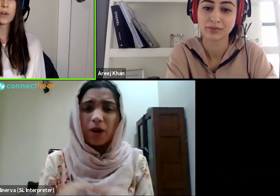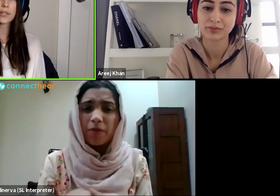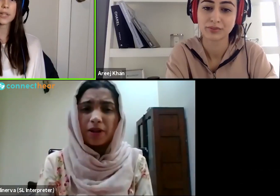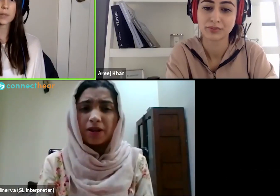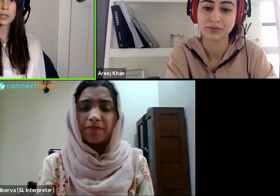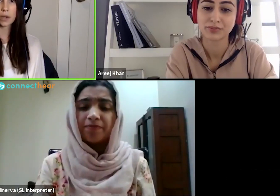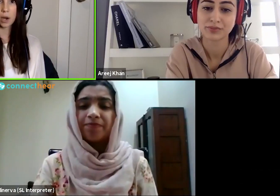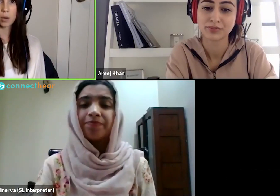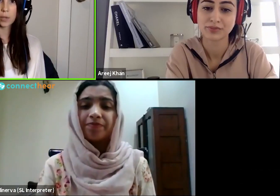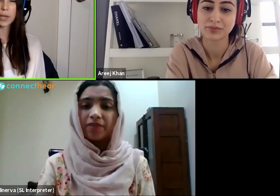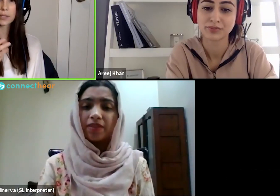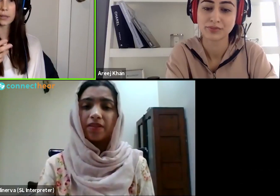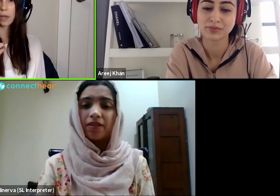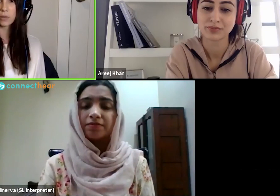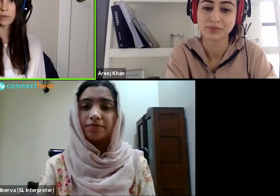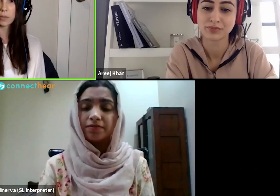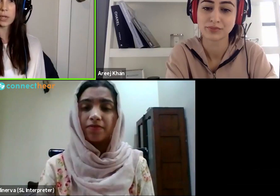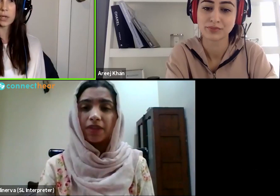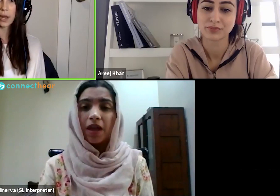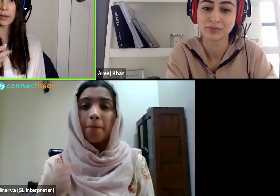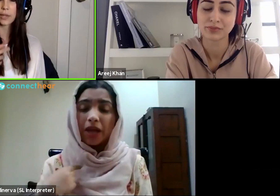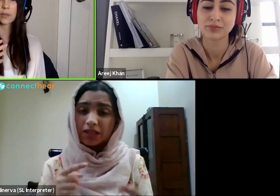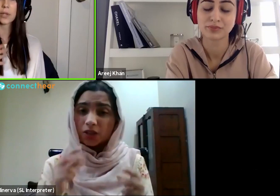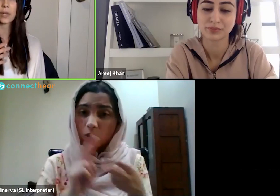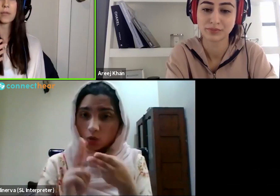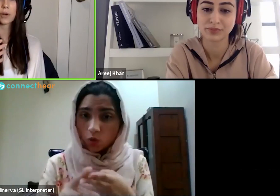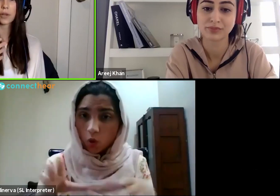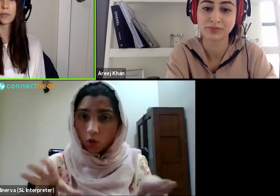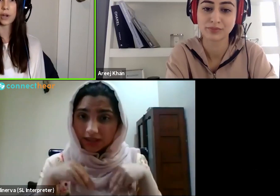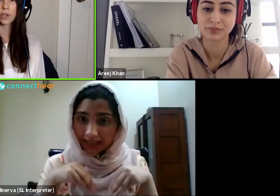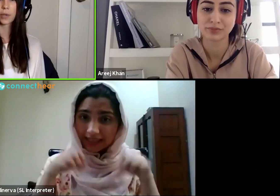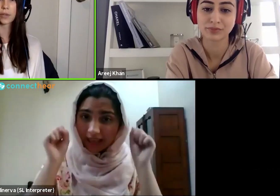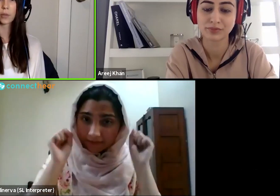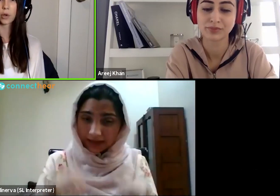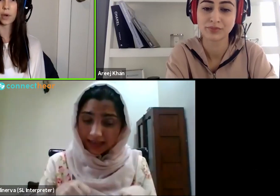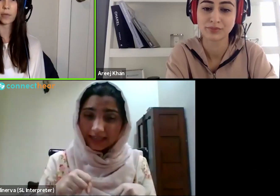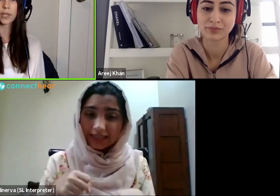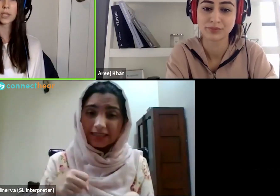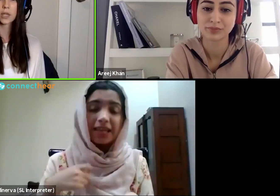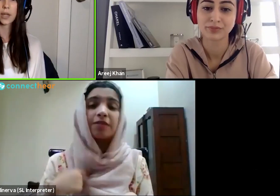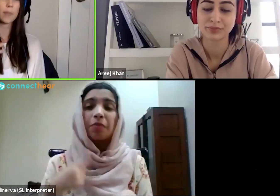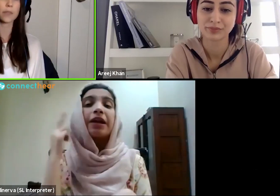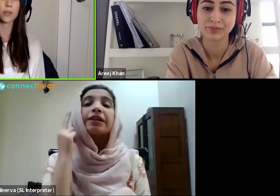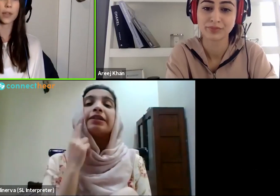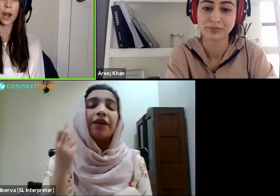my friends accepted me as their own because they loved me for me and accepted me for their friendship and everything. We were great friends. And I'm thankful for that